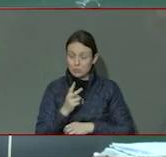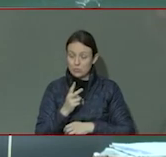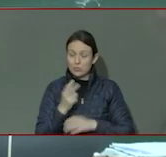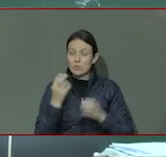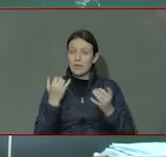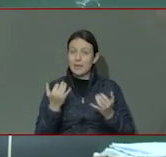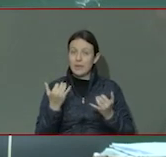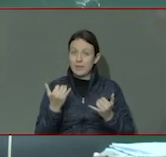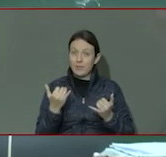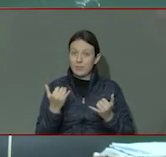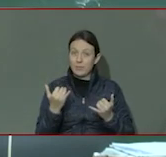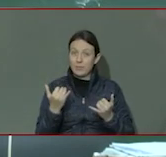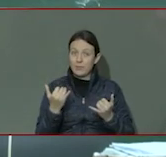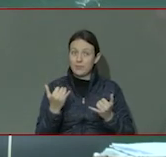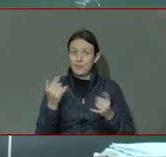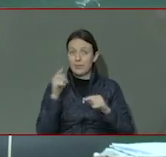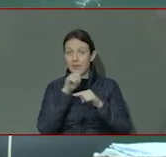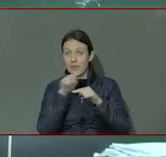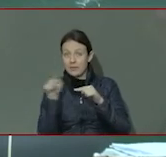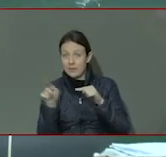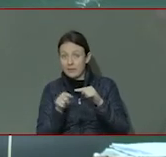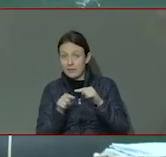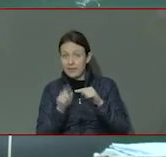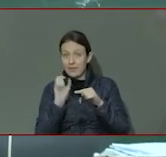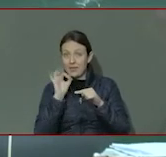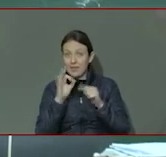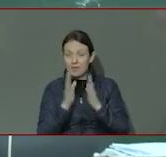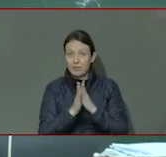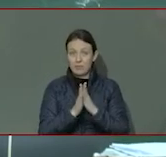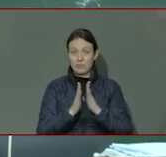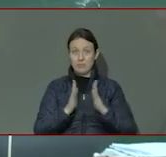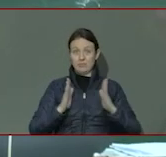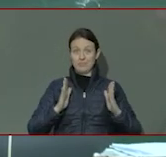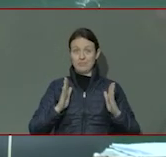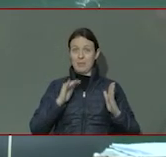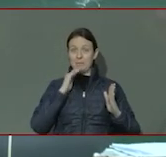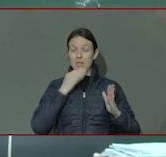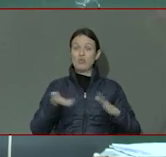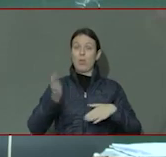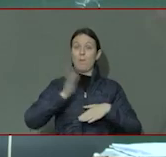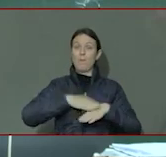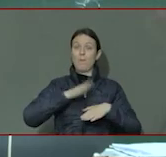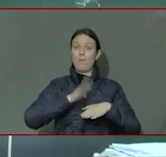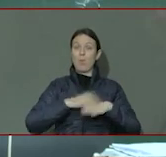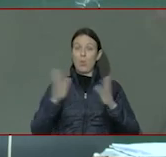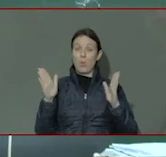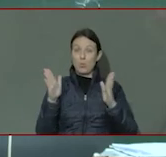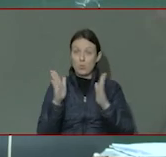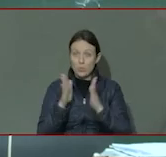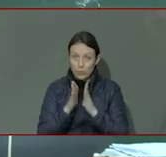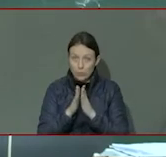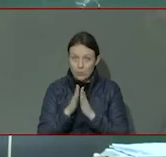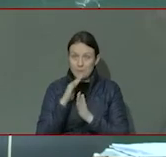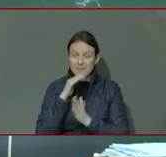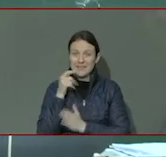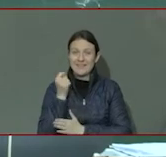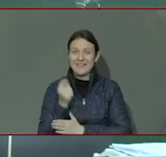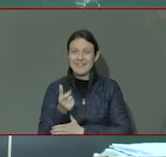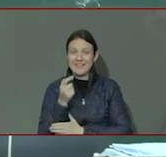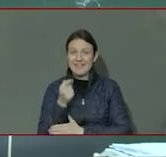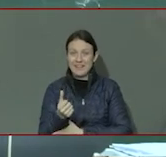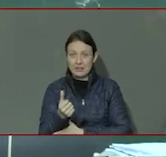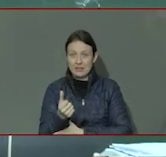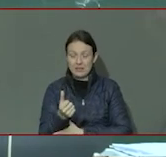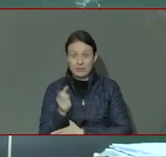this diagram, the wider it is the arrow, the wider the arrow is, the more of that substance is